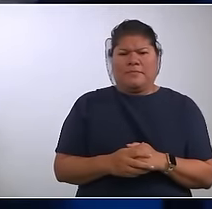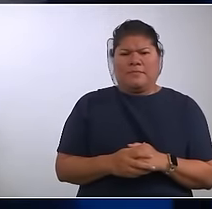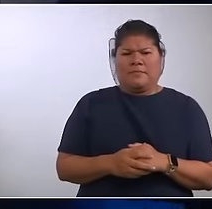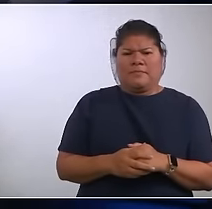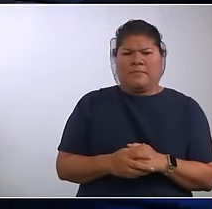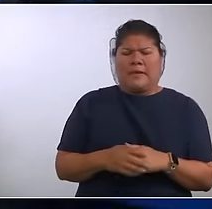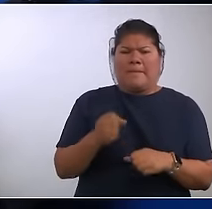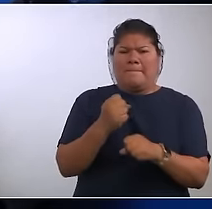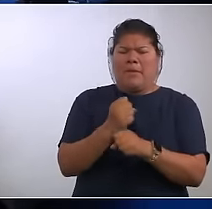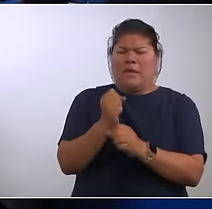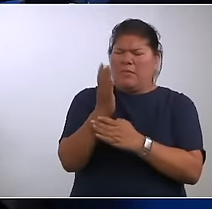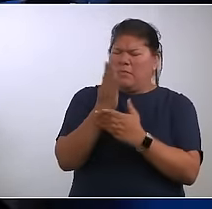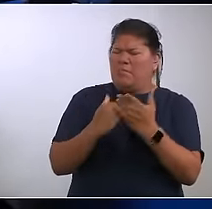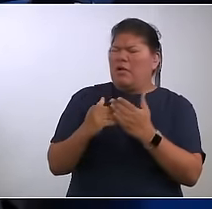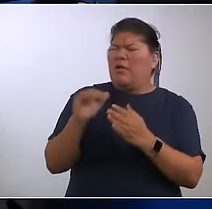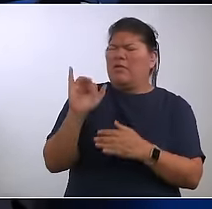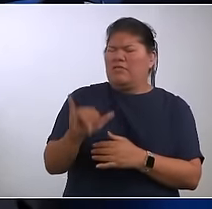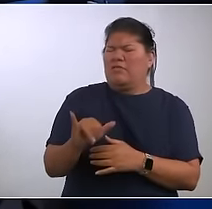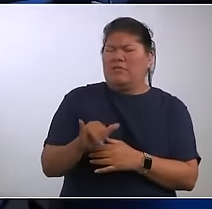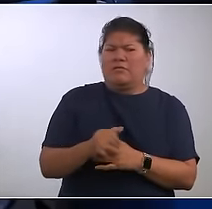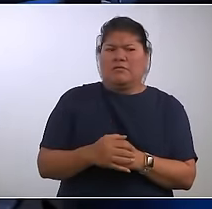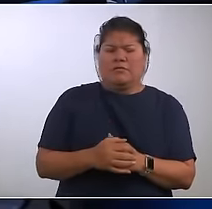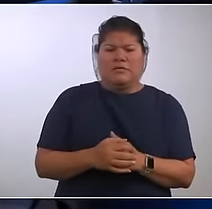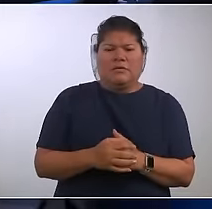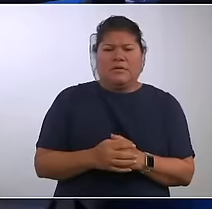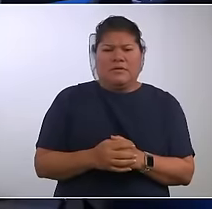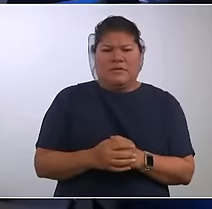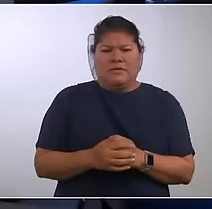Make me a part of this. Hazme parte de esto.